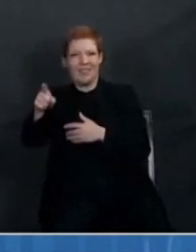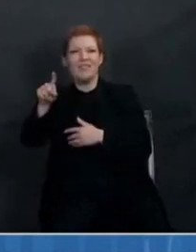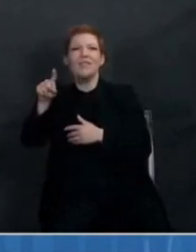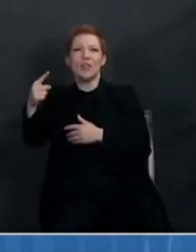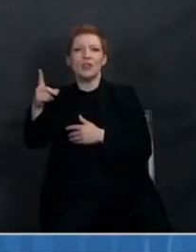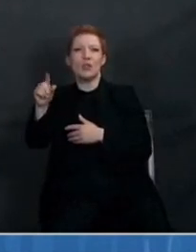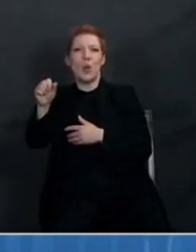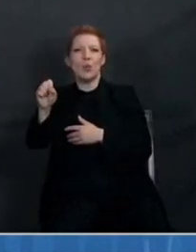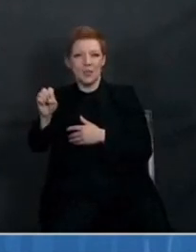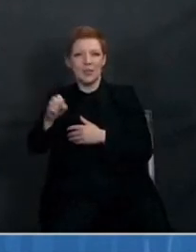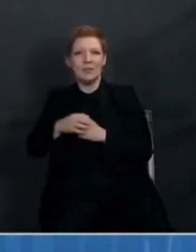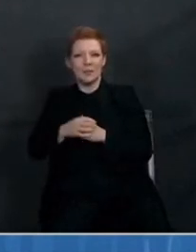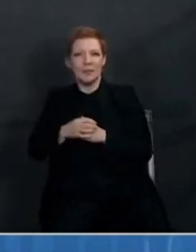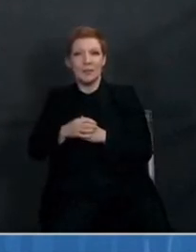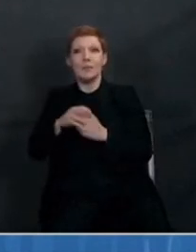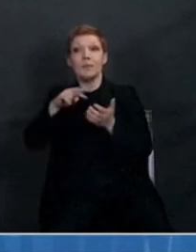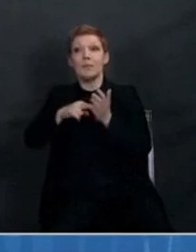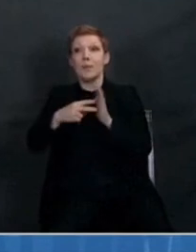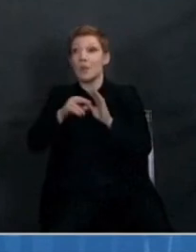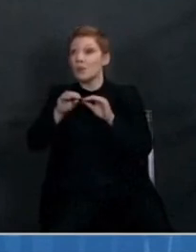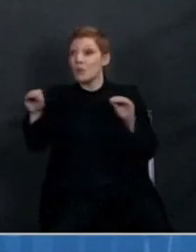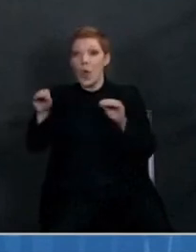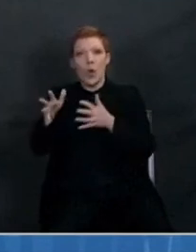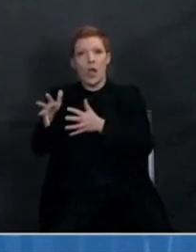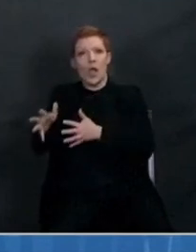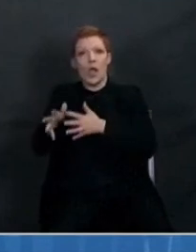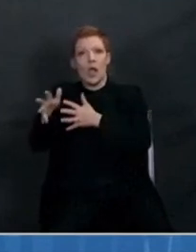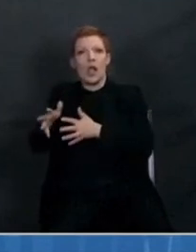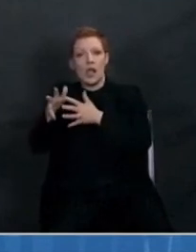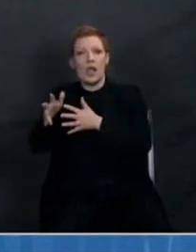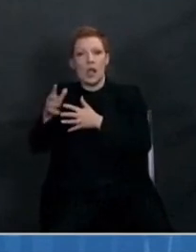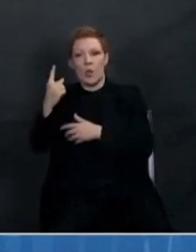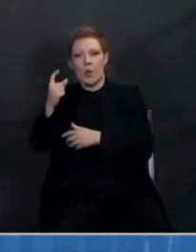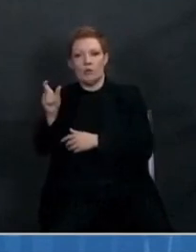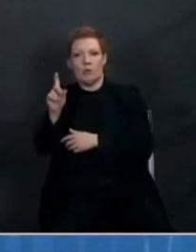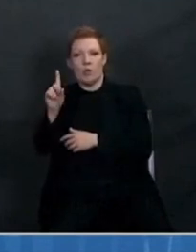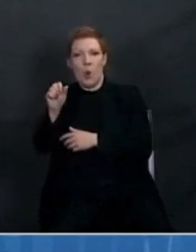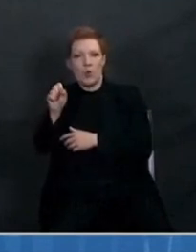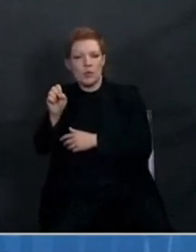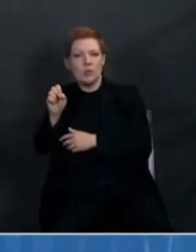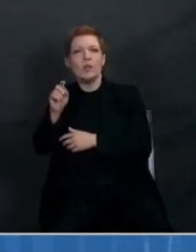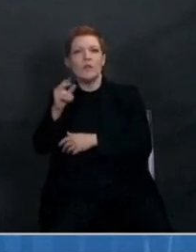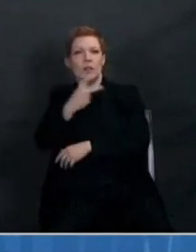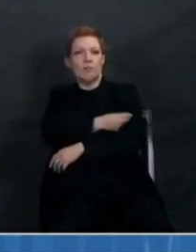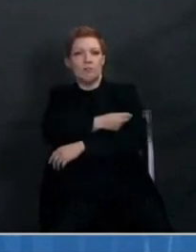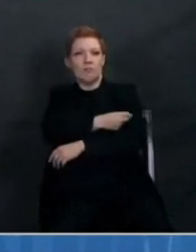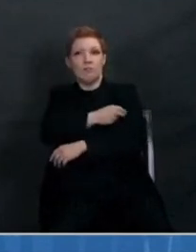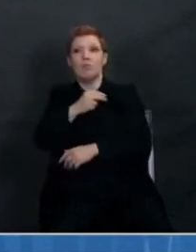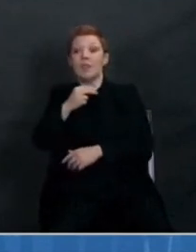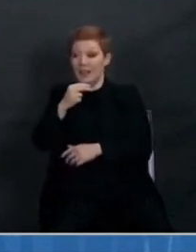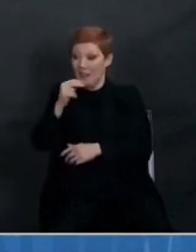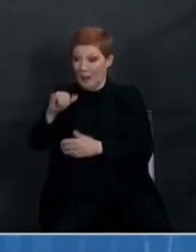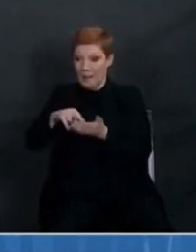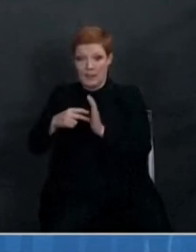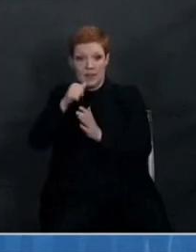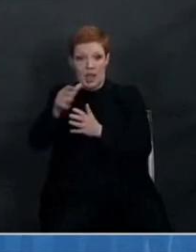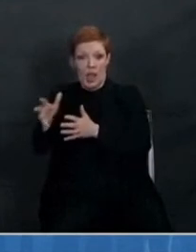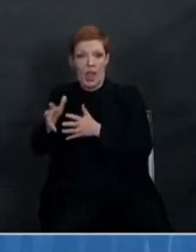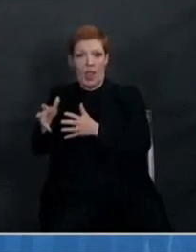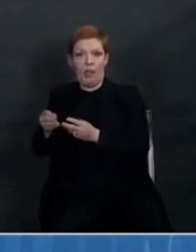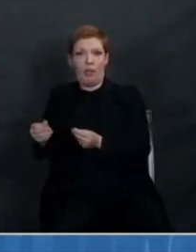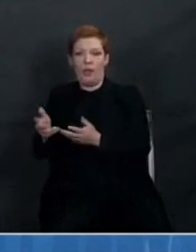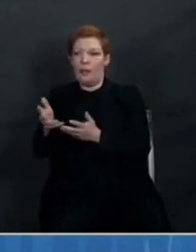way, there are no doses that are hanging around. A dose that's available is going to go into someone's arm. If a person